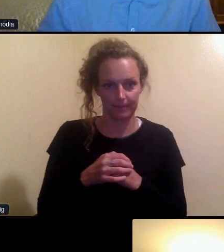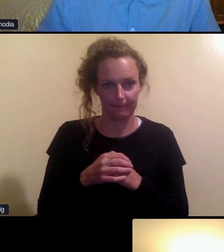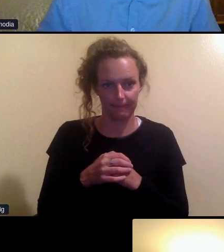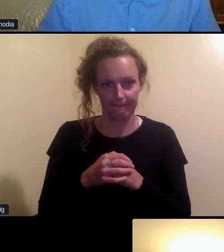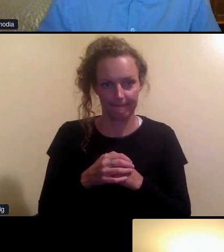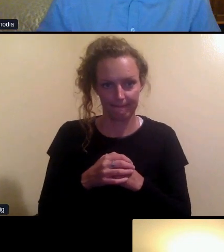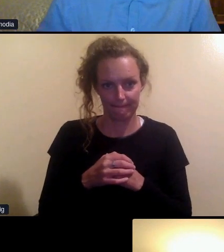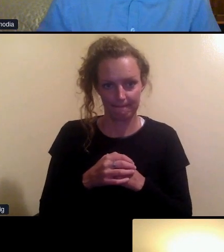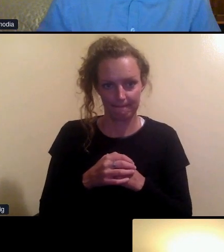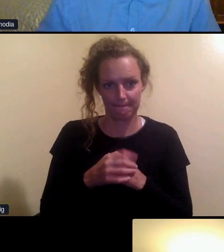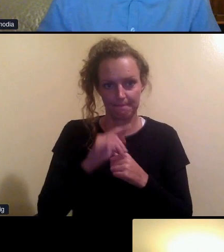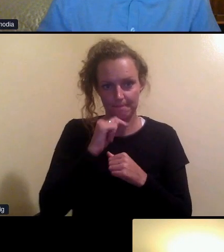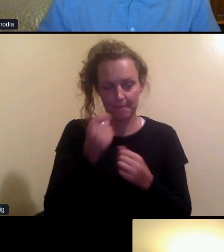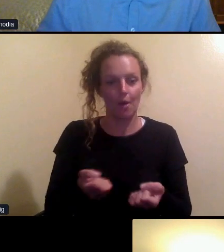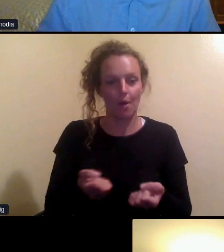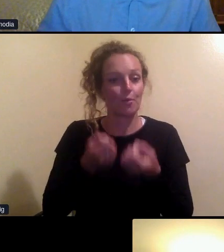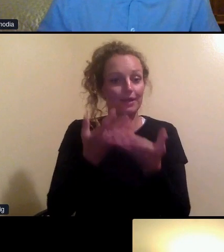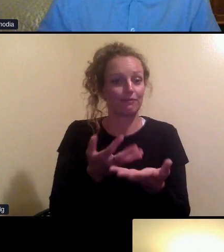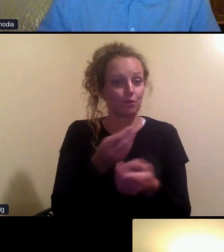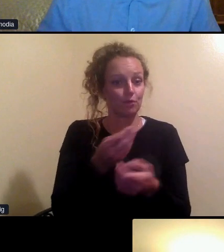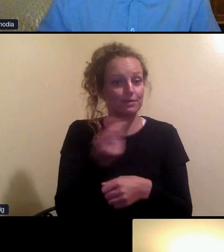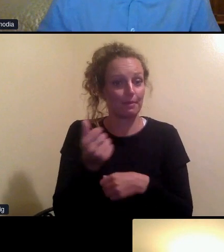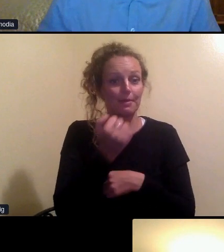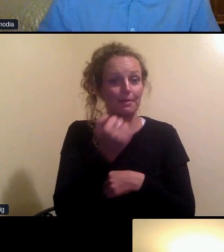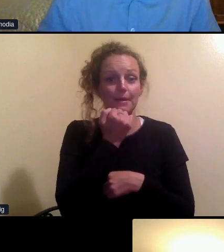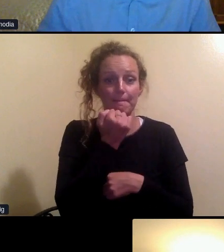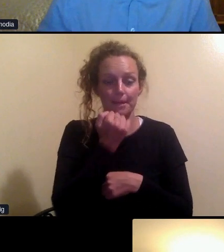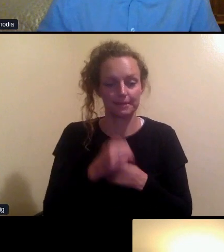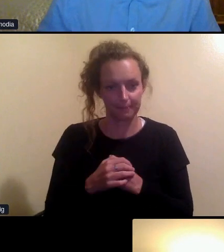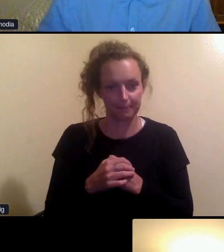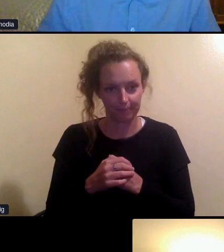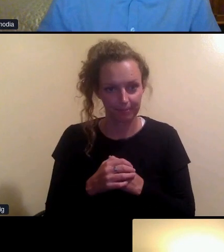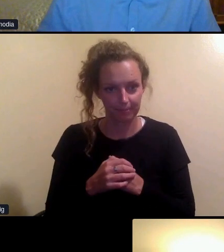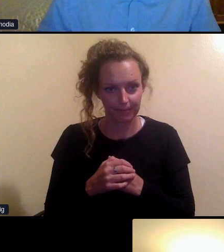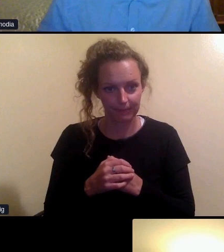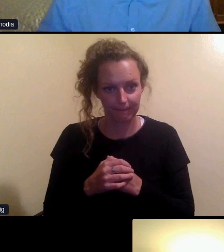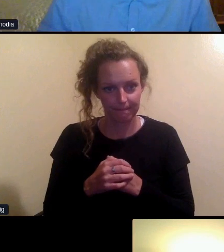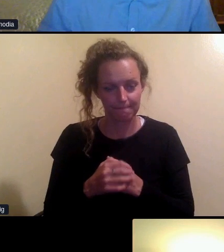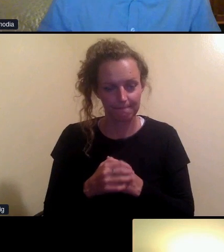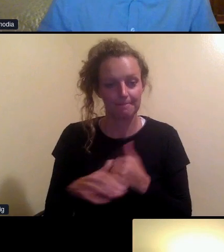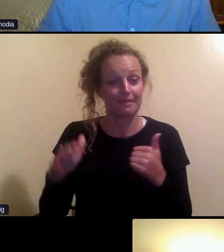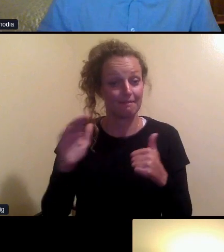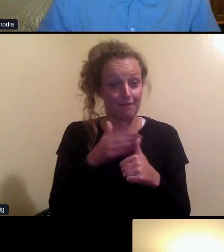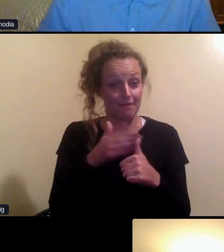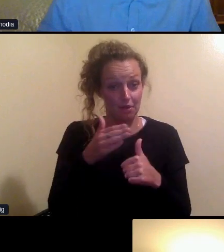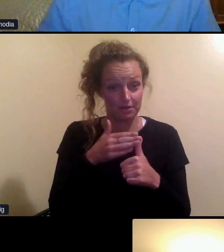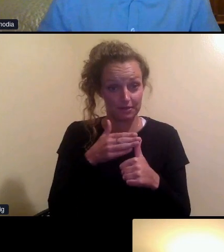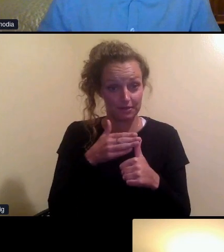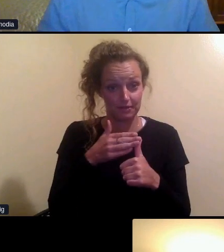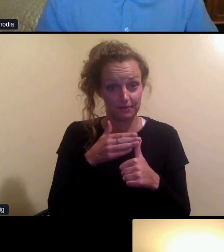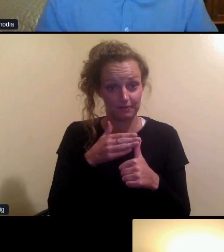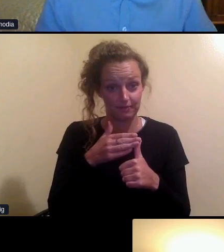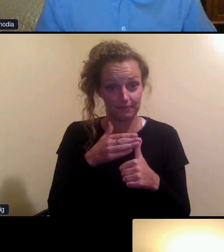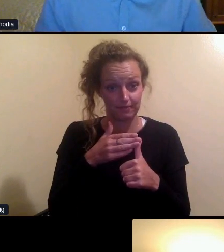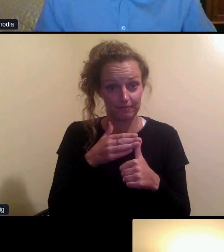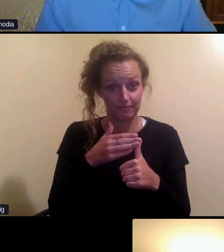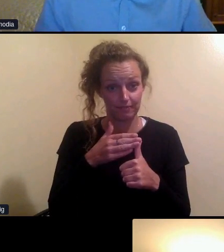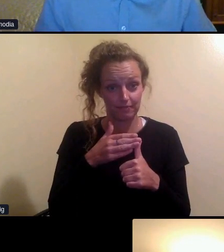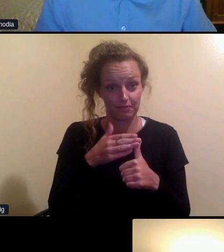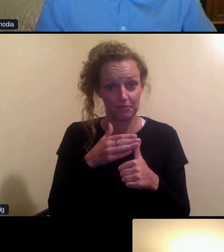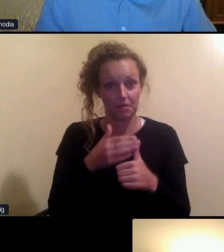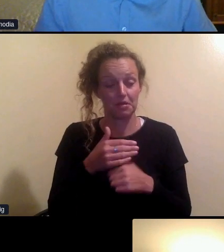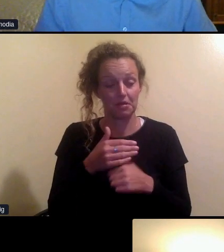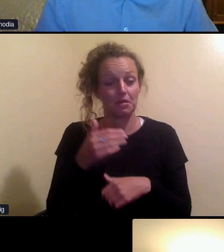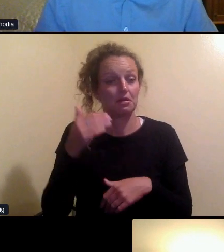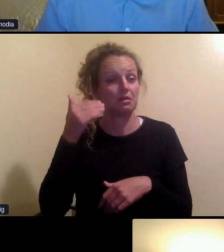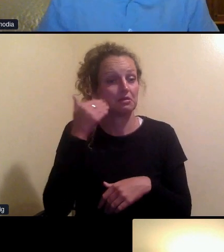numbers from our studies. First, general travel, we showed that